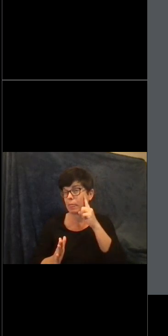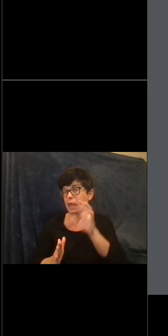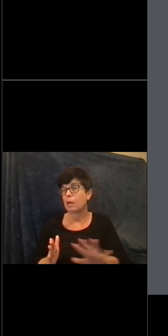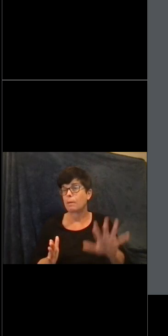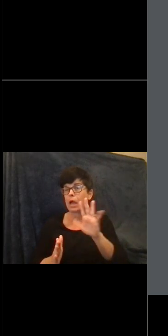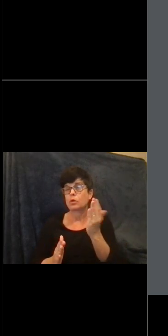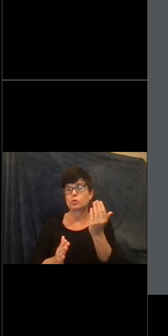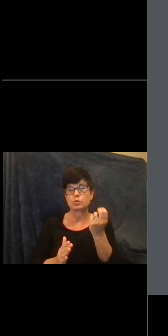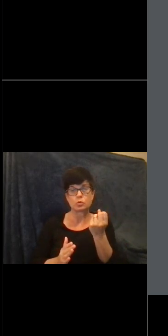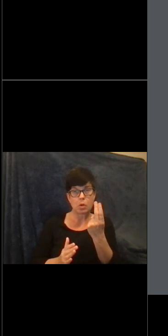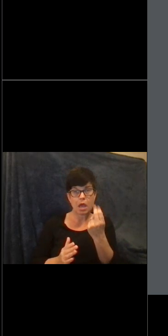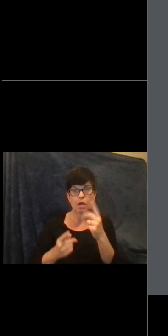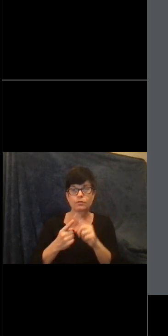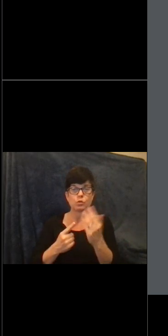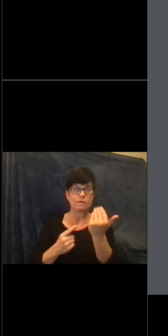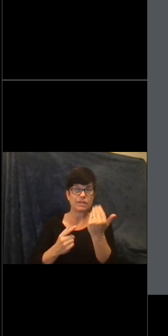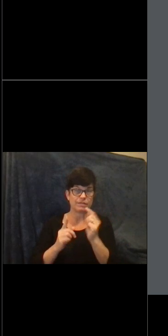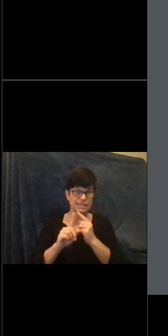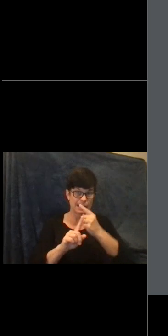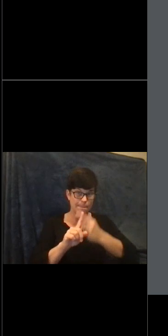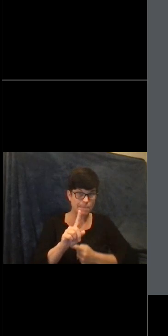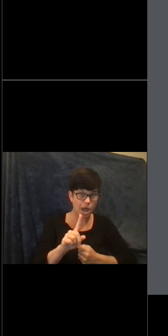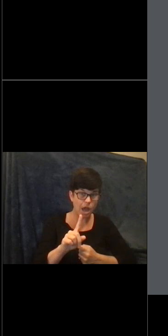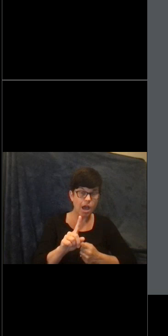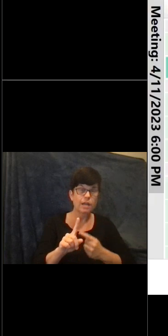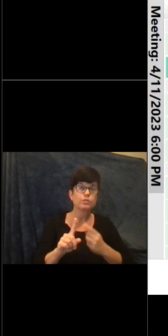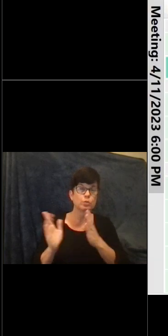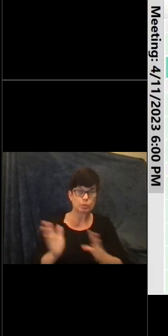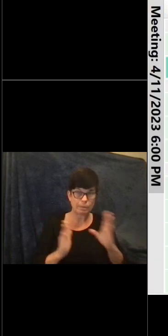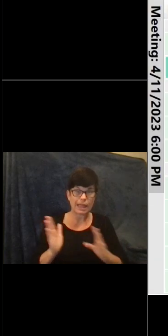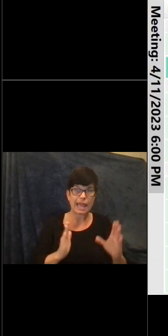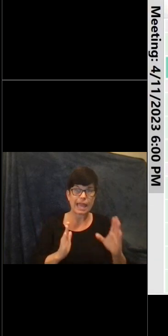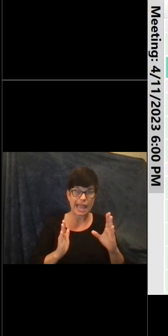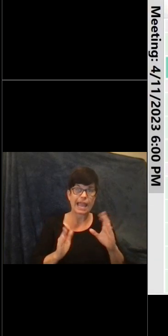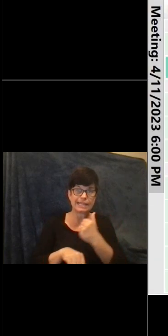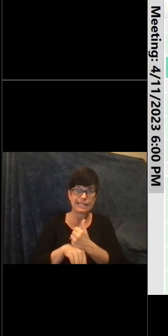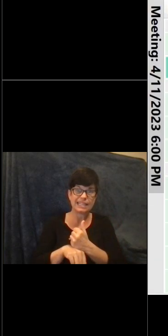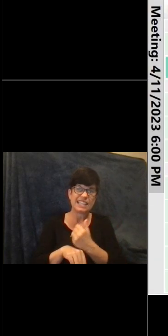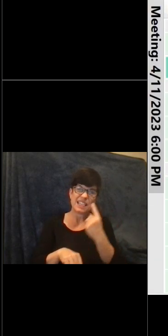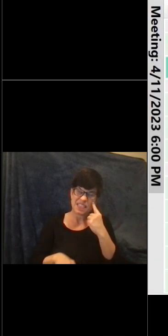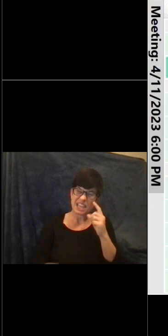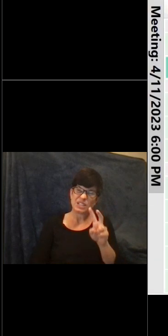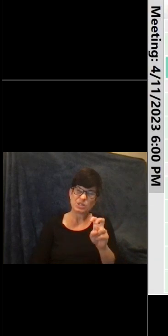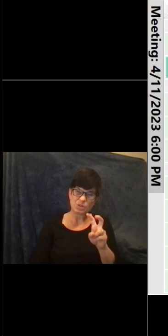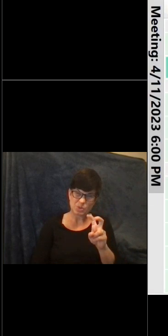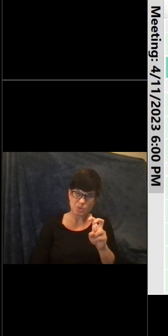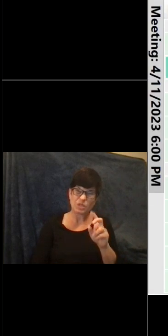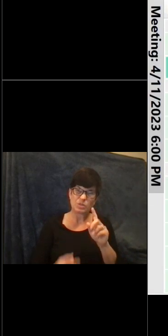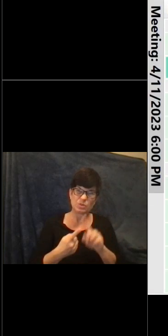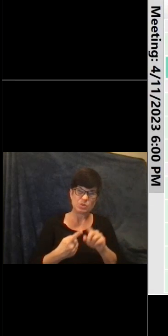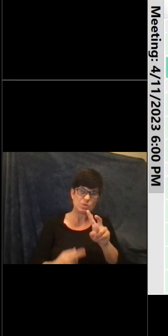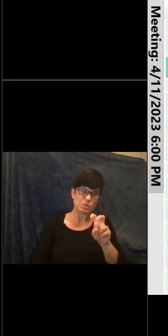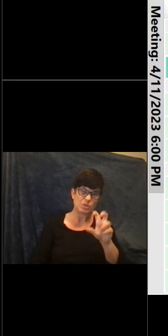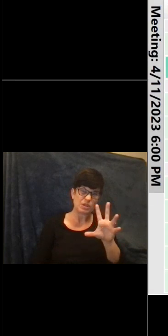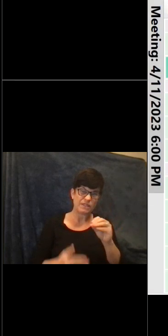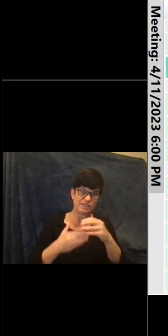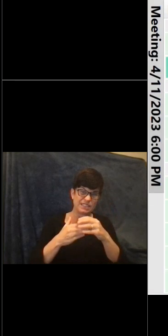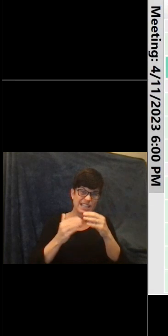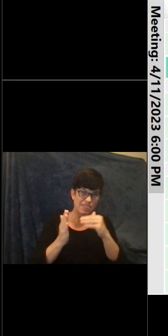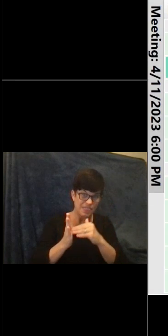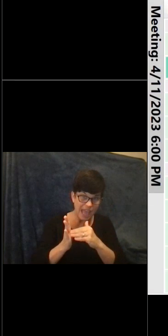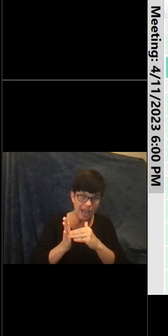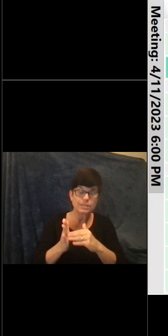months process and costs. I'm looking at probably about $200,000 to $150,000. Again, that's based on how